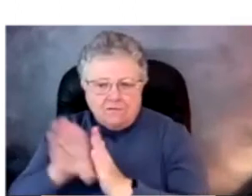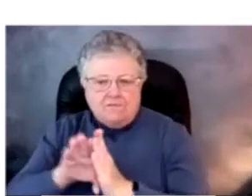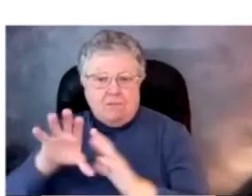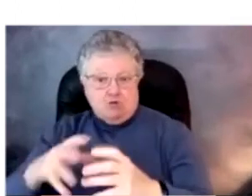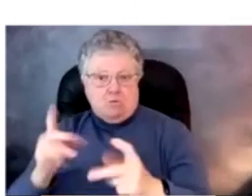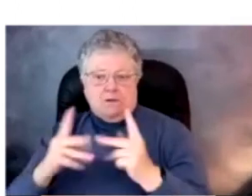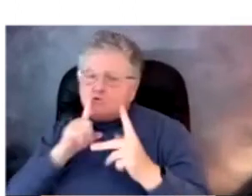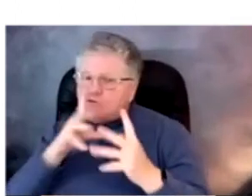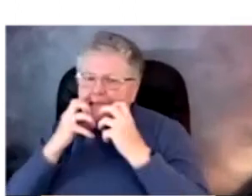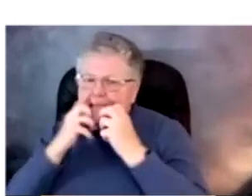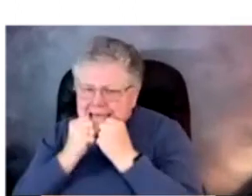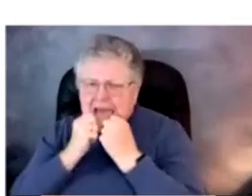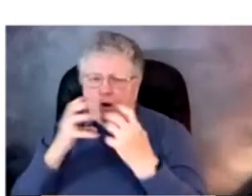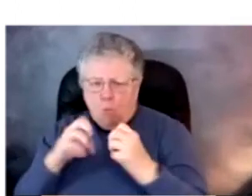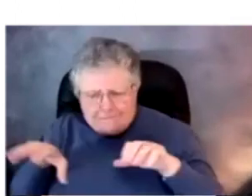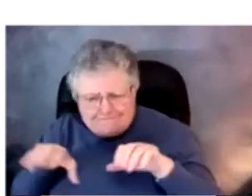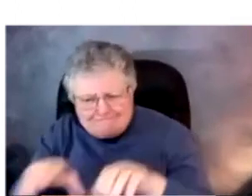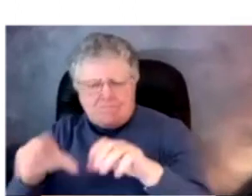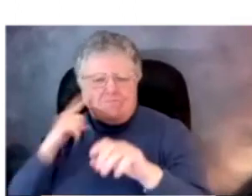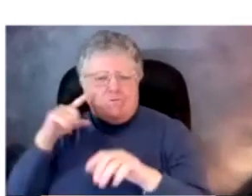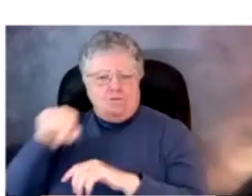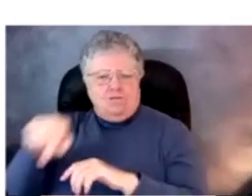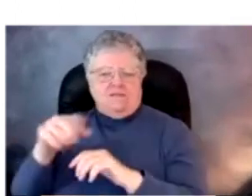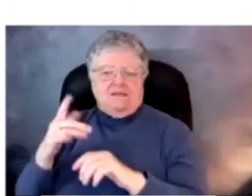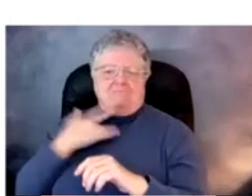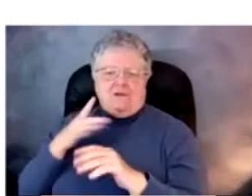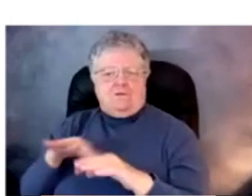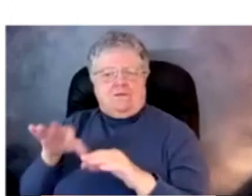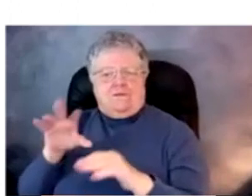care and want to work together and feel valued.